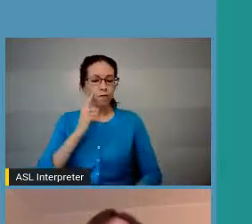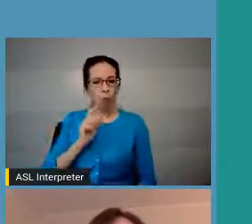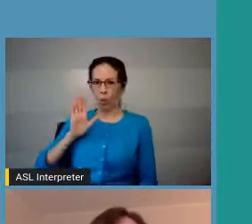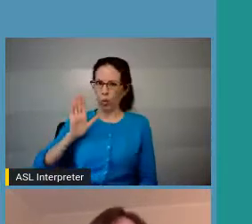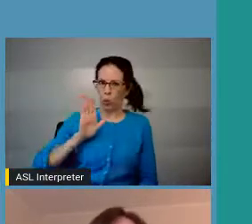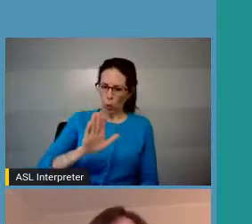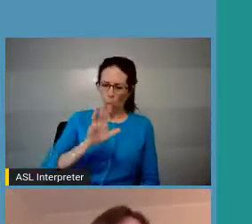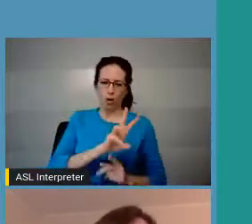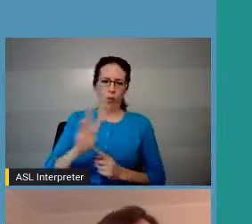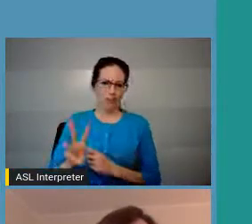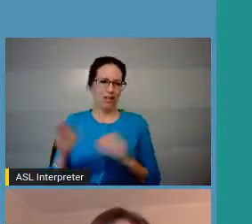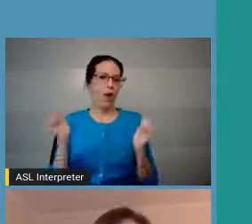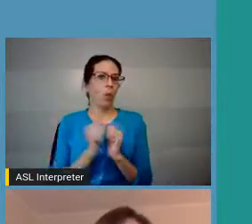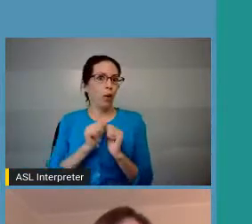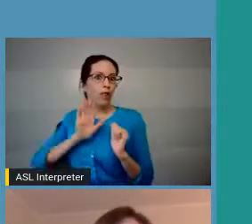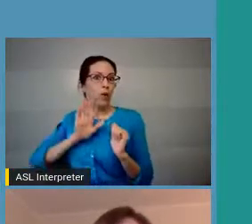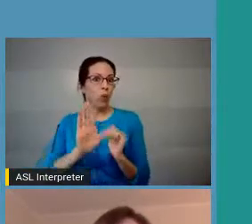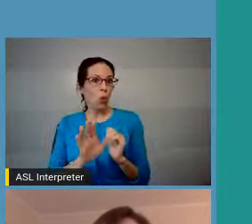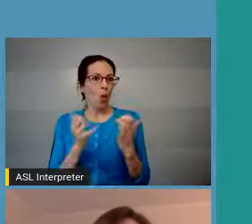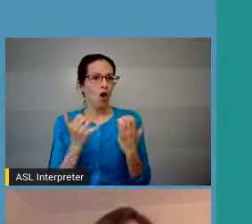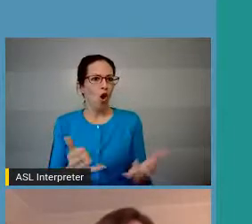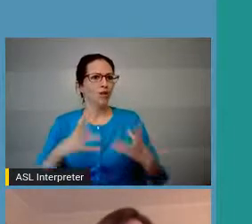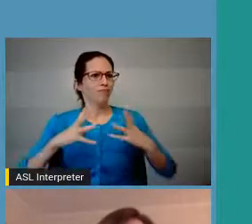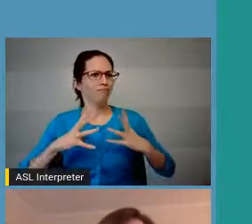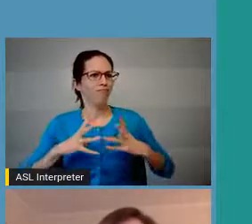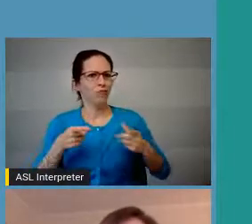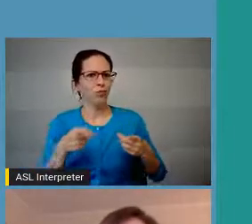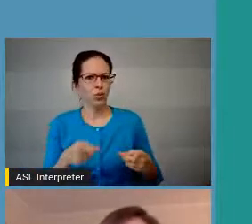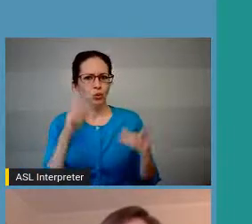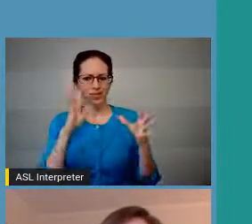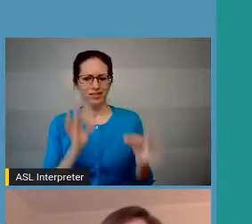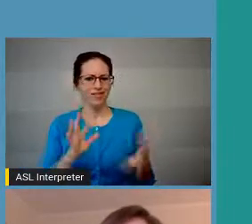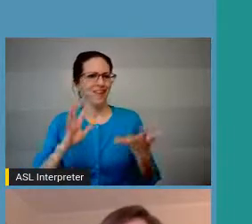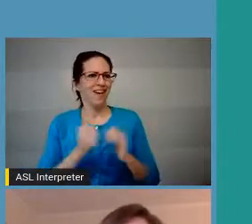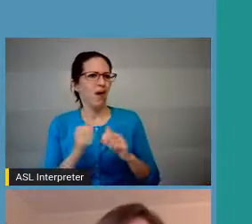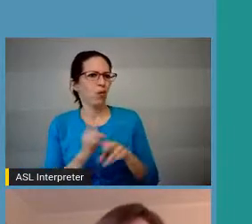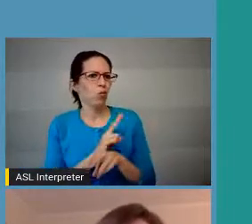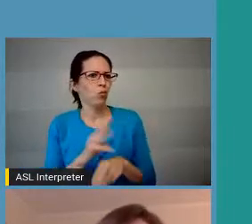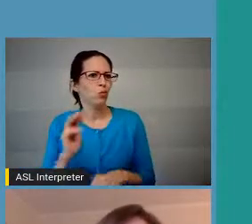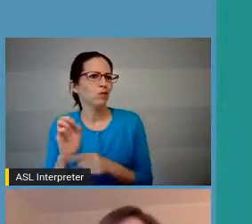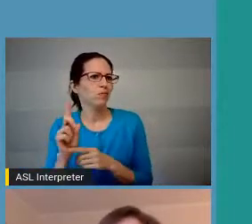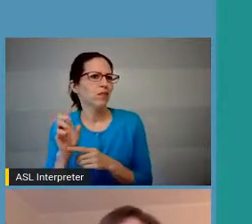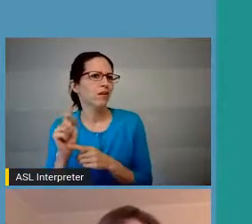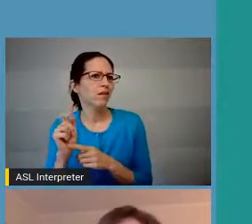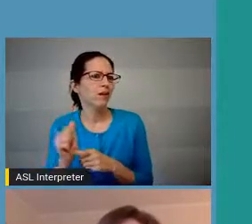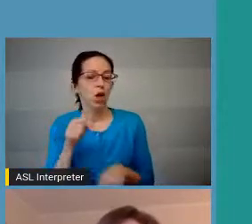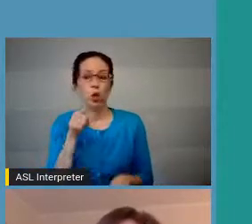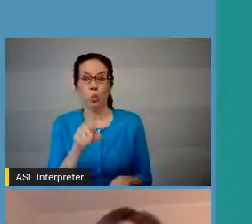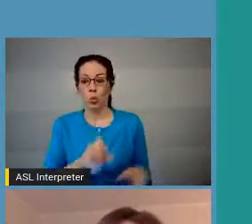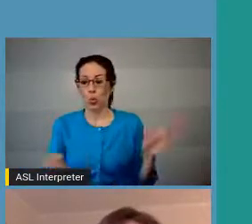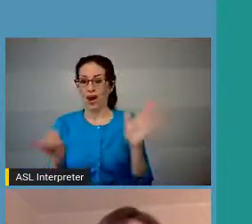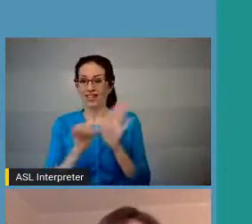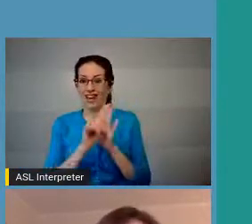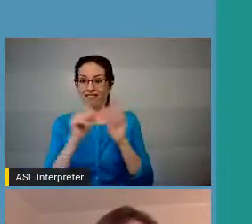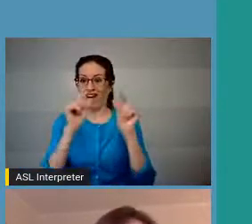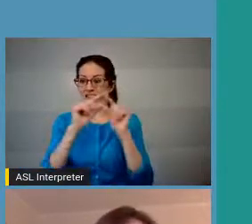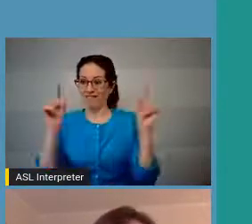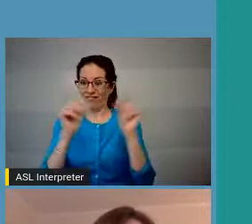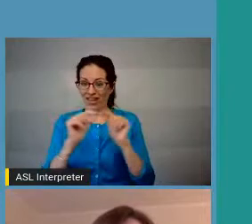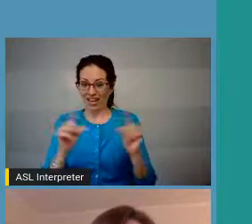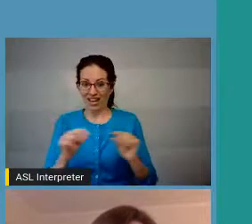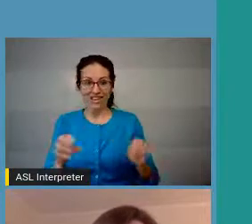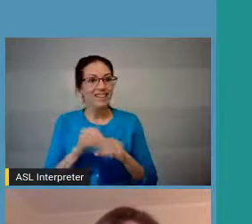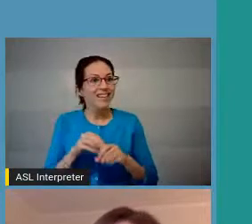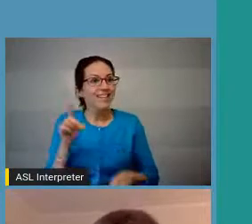then you get to determine how the metadata is going to work out. You identify the fields in your database. You identify